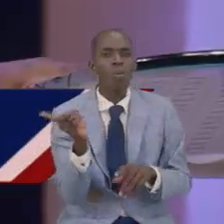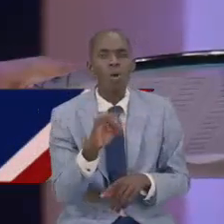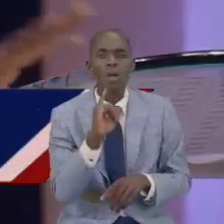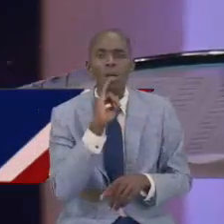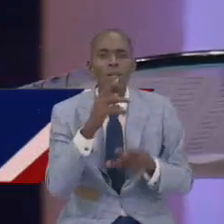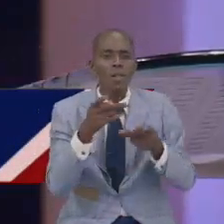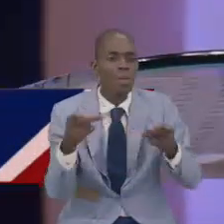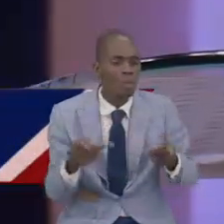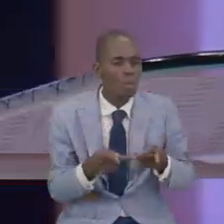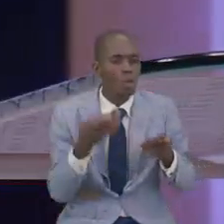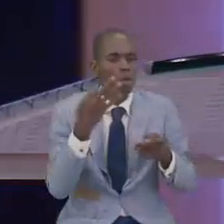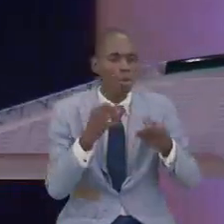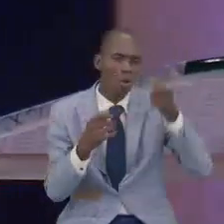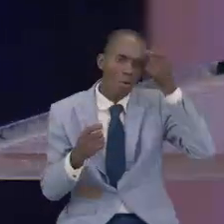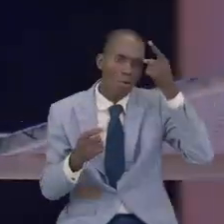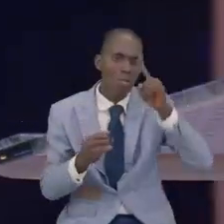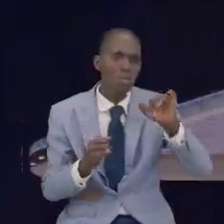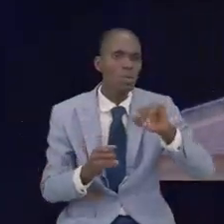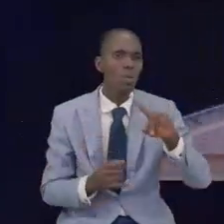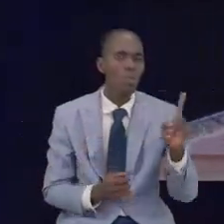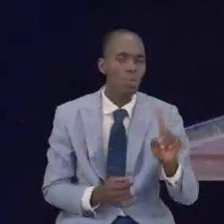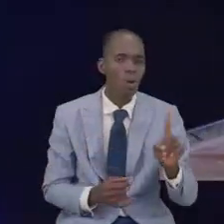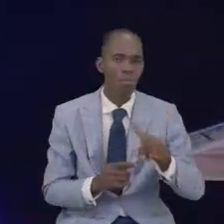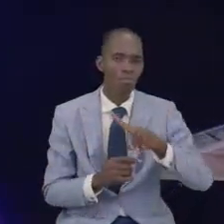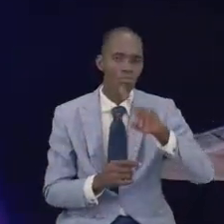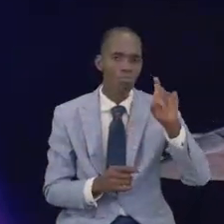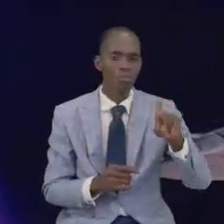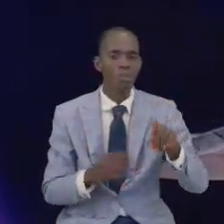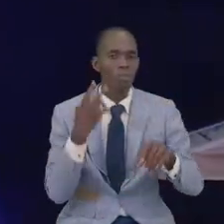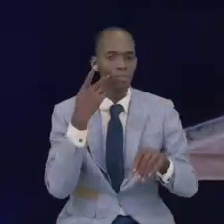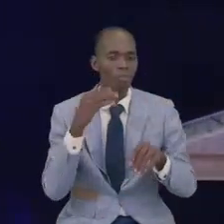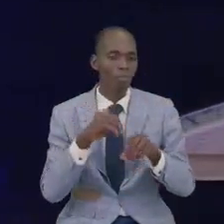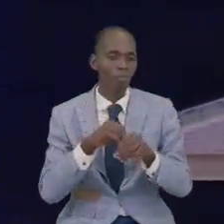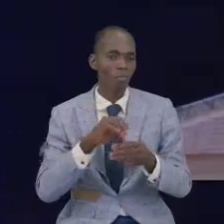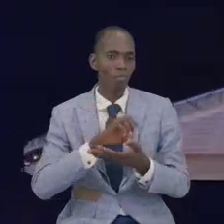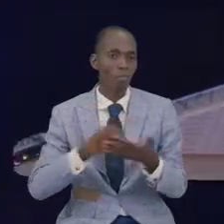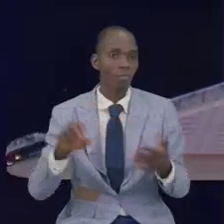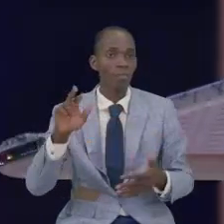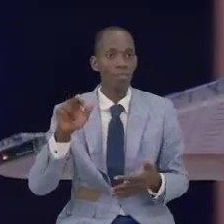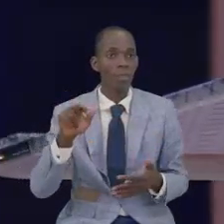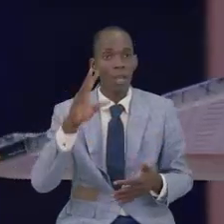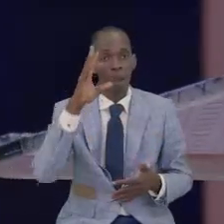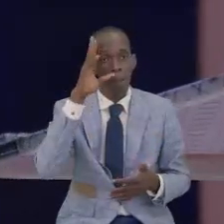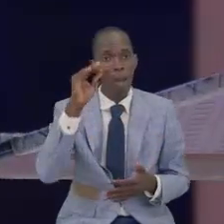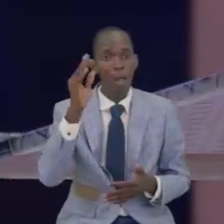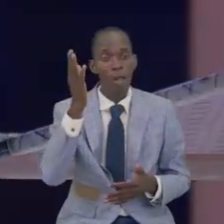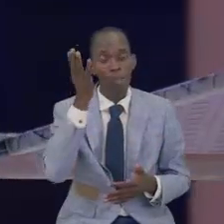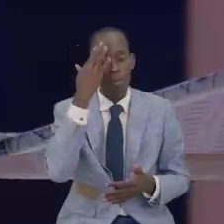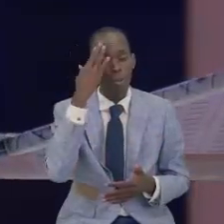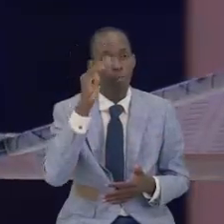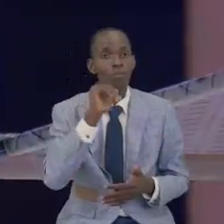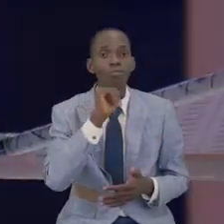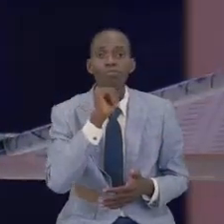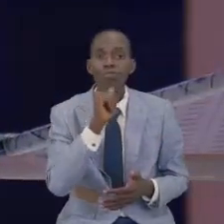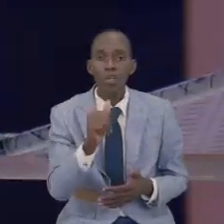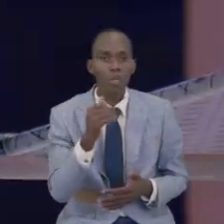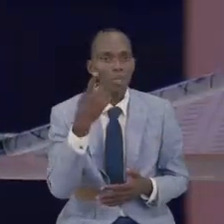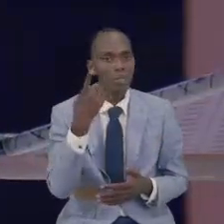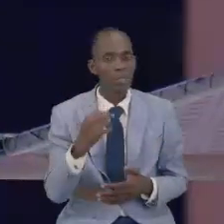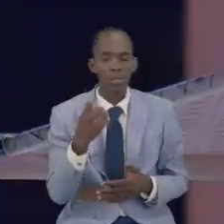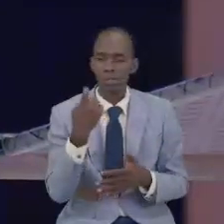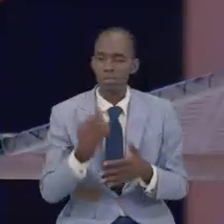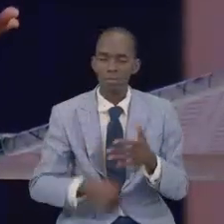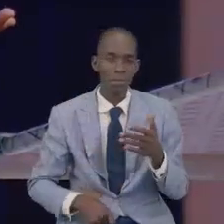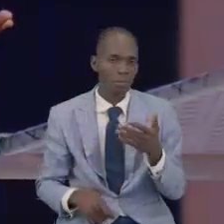place of understanding? Verse 13, in verse 13, man knoweth not the price